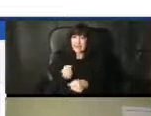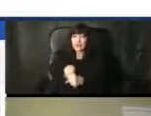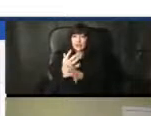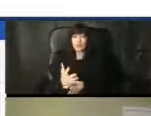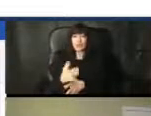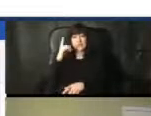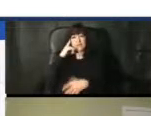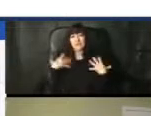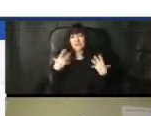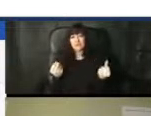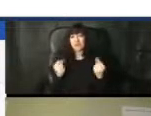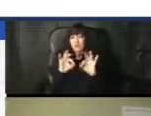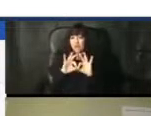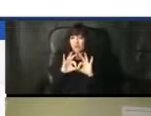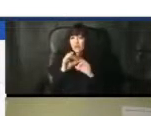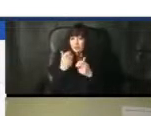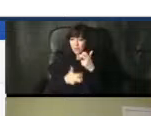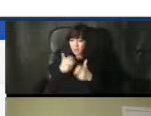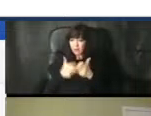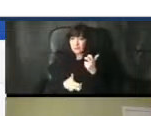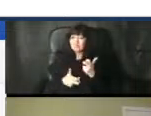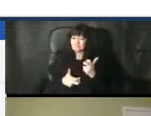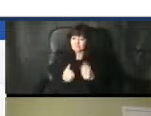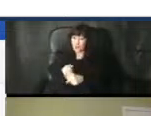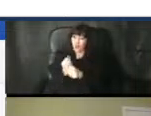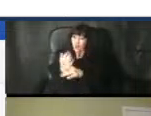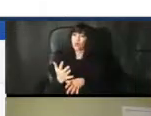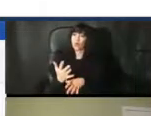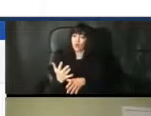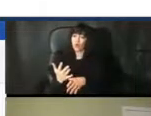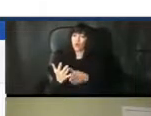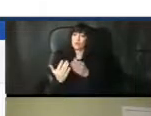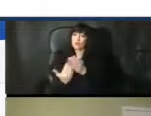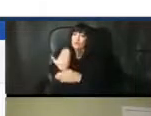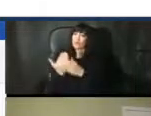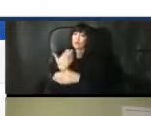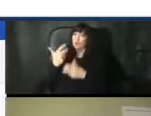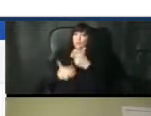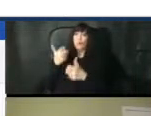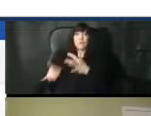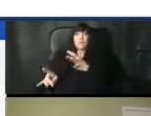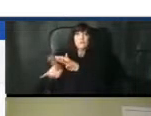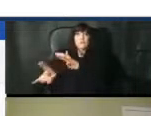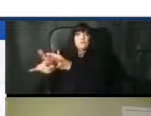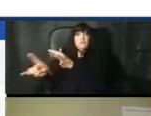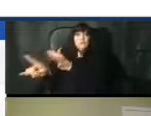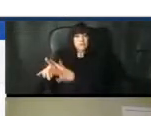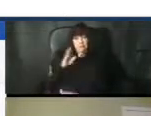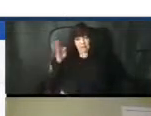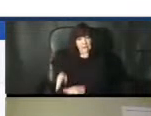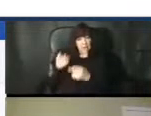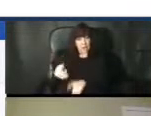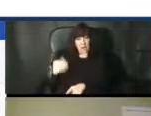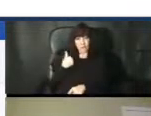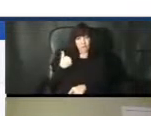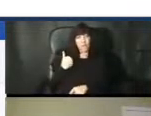actually cause new ones to develop. Malia talked about some of the things to look for around kind of changes